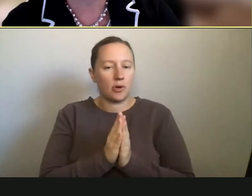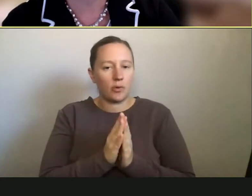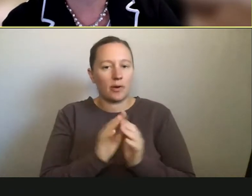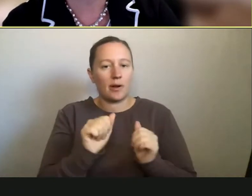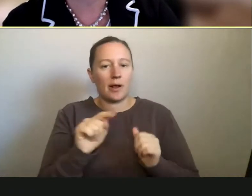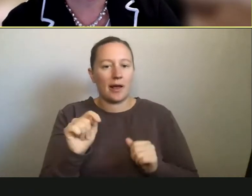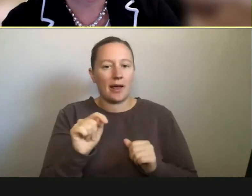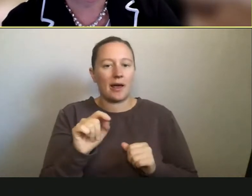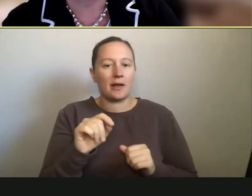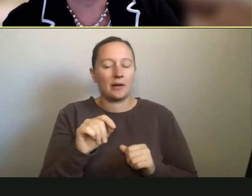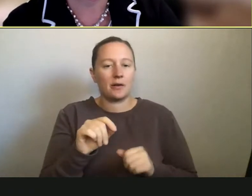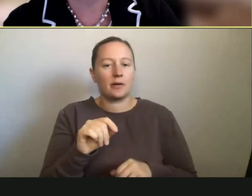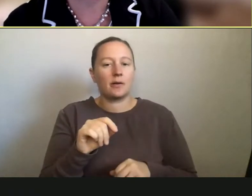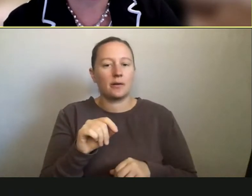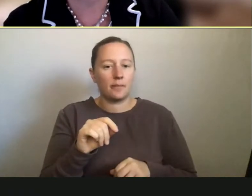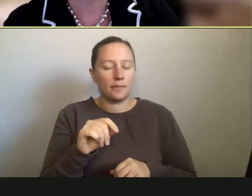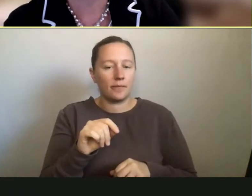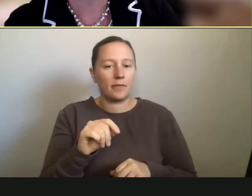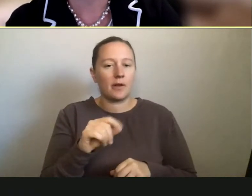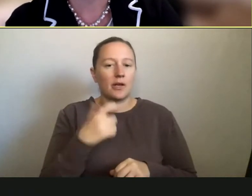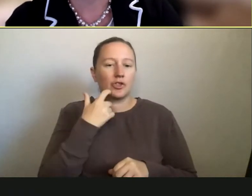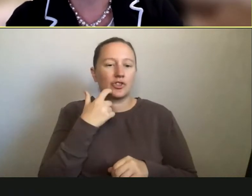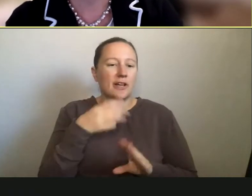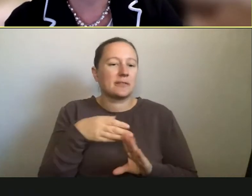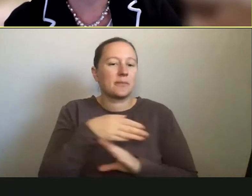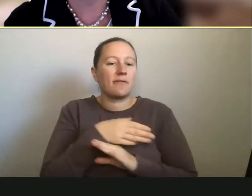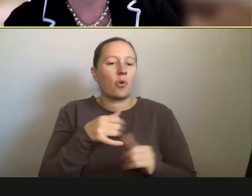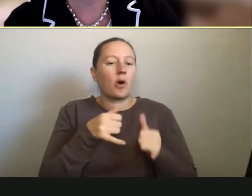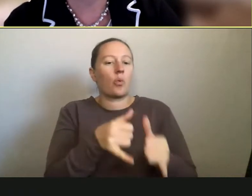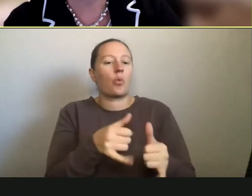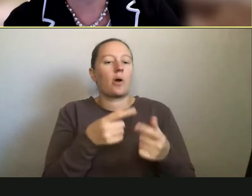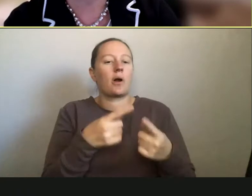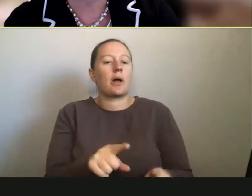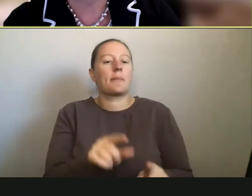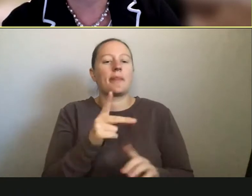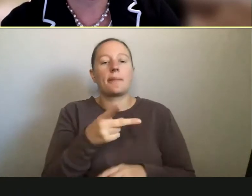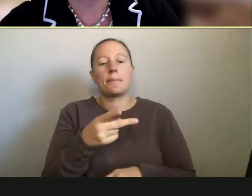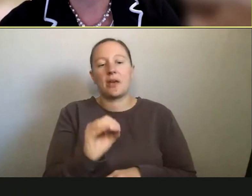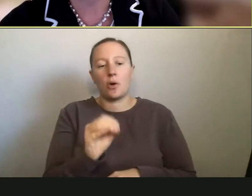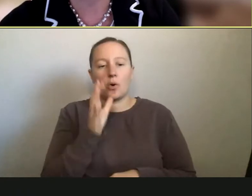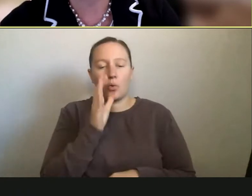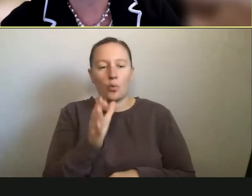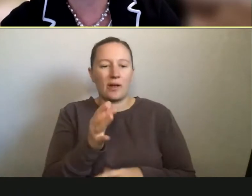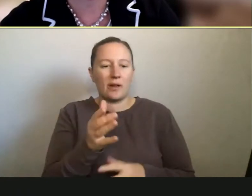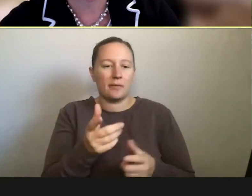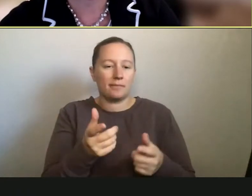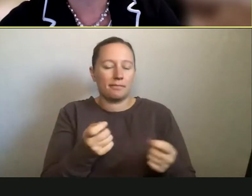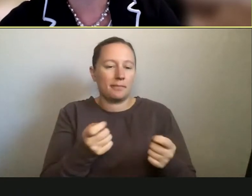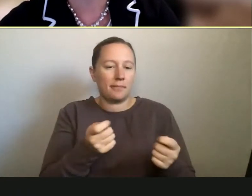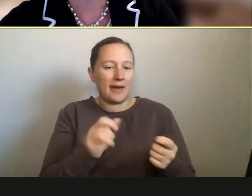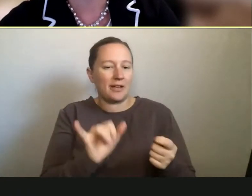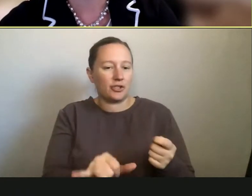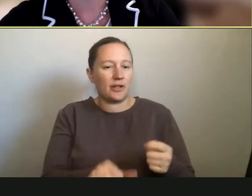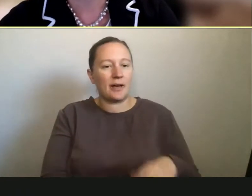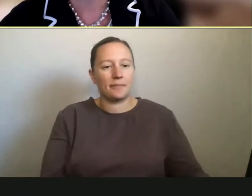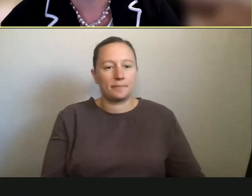just in time before that award is made. And then the program officer would shepherd that through.